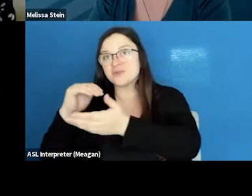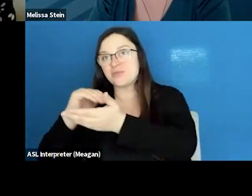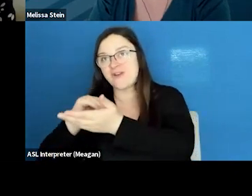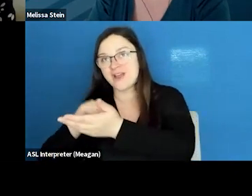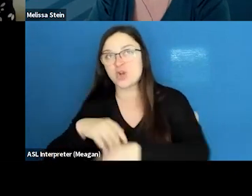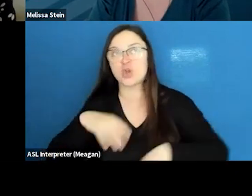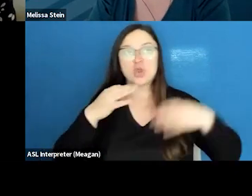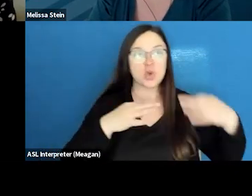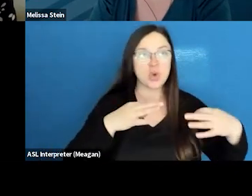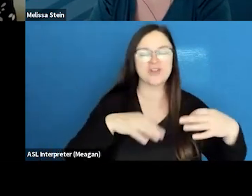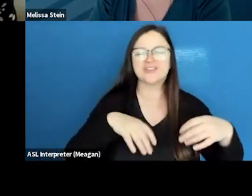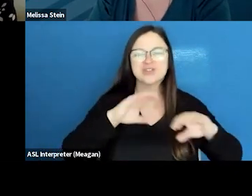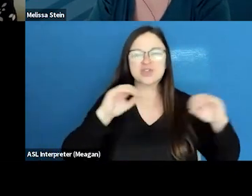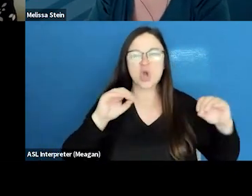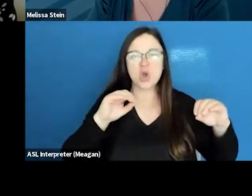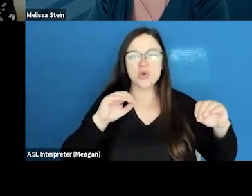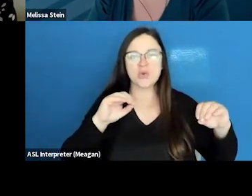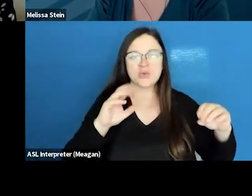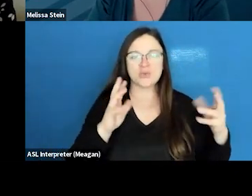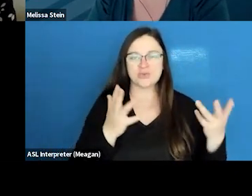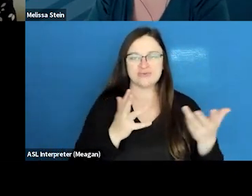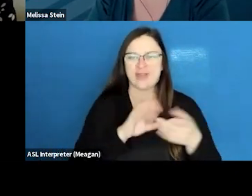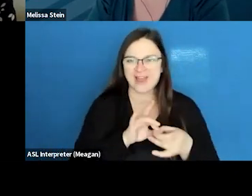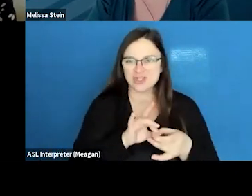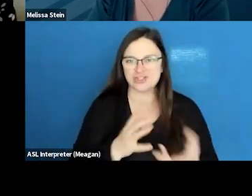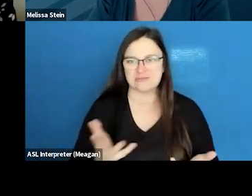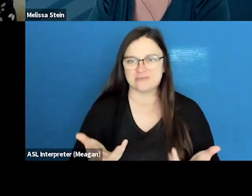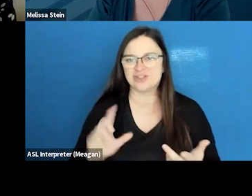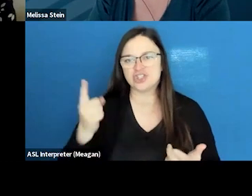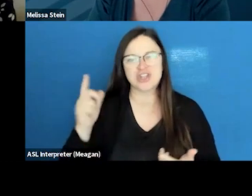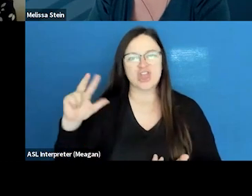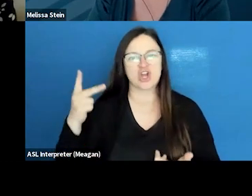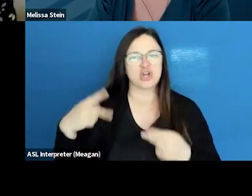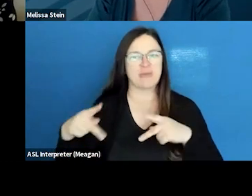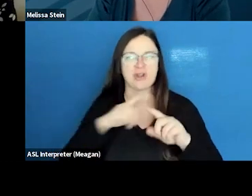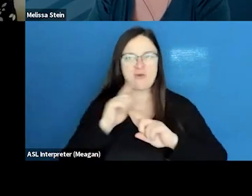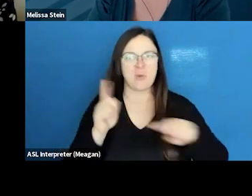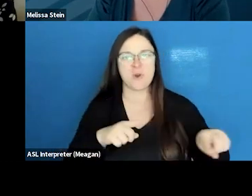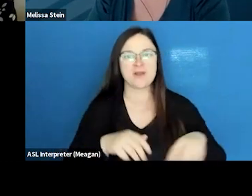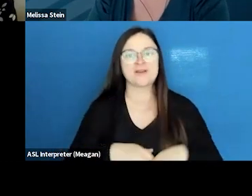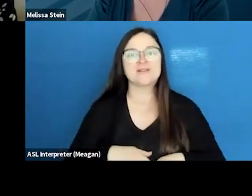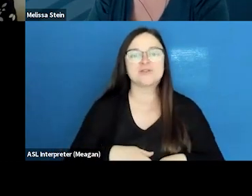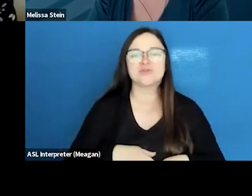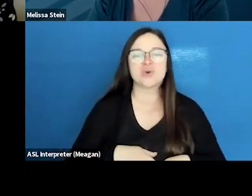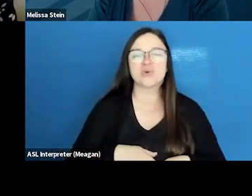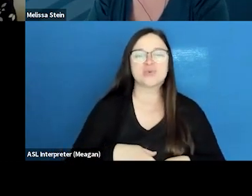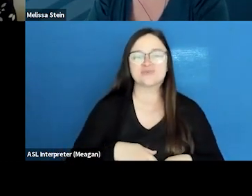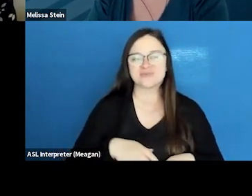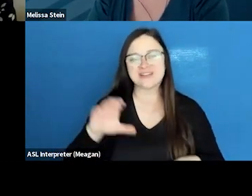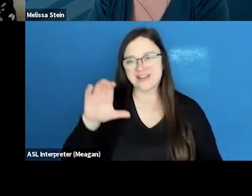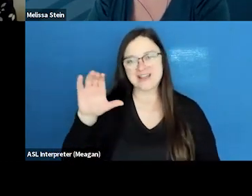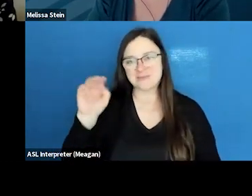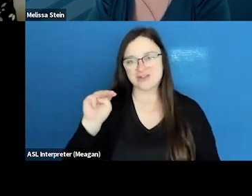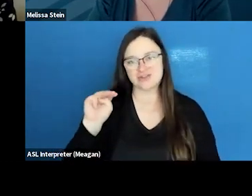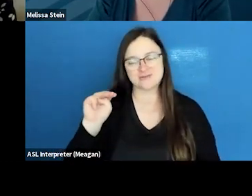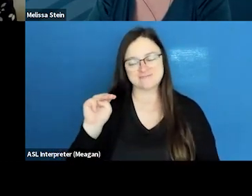participant. It's just a third party reporting to you. So nothing really takes the place of a case manager. The